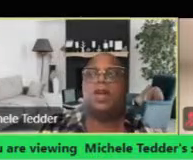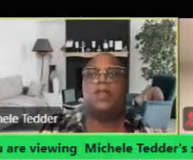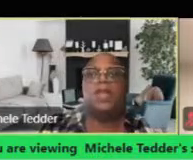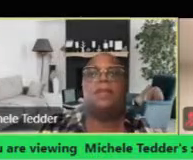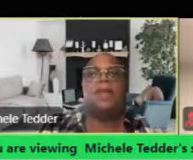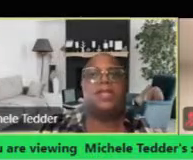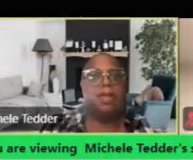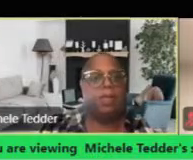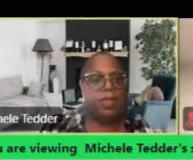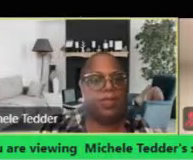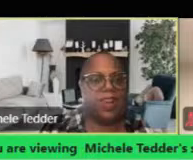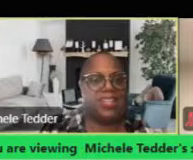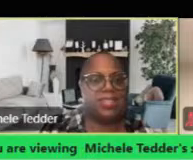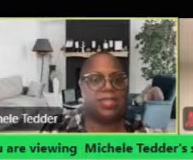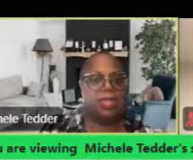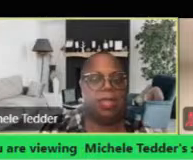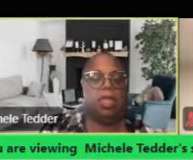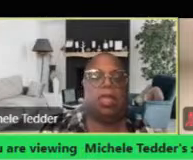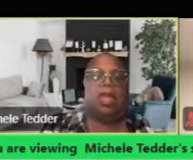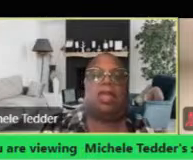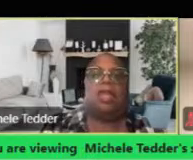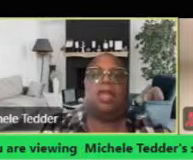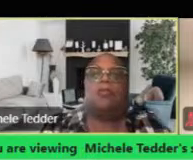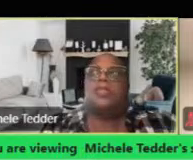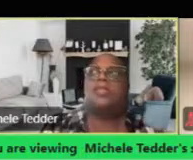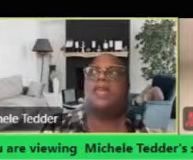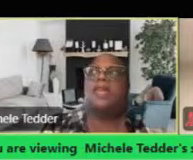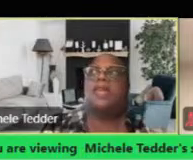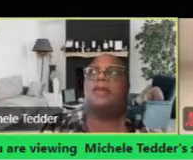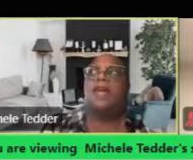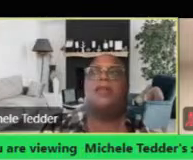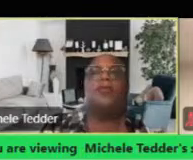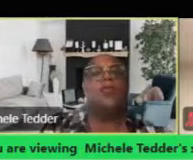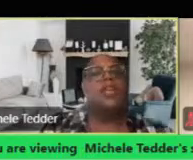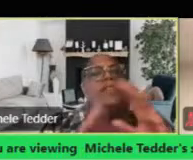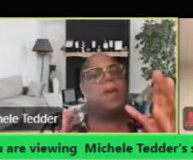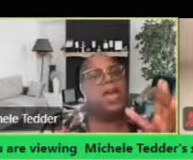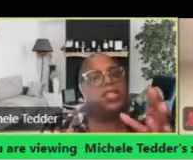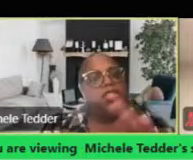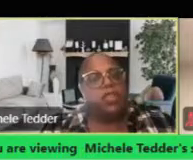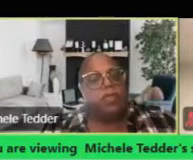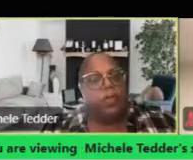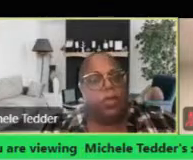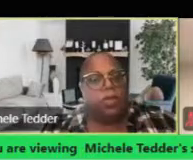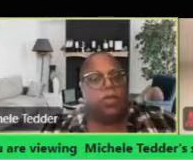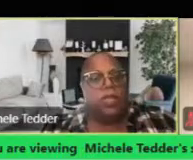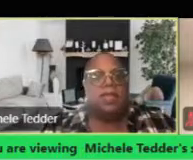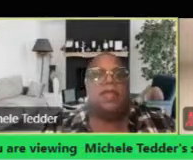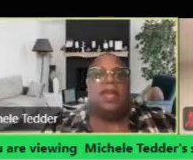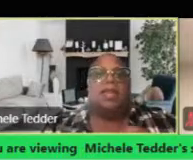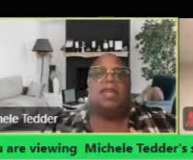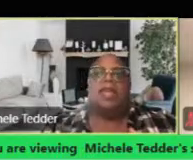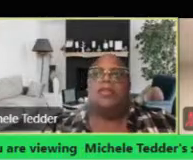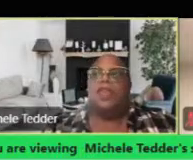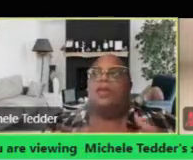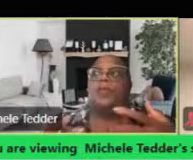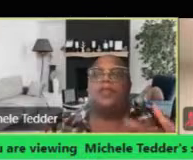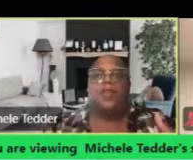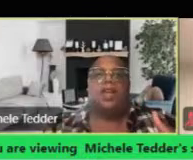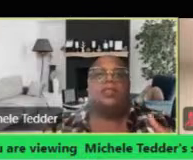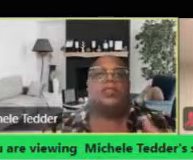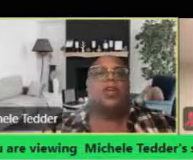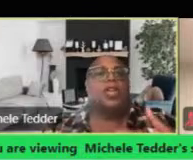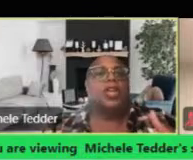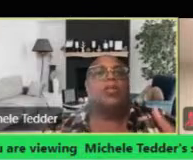developed something called the Obesity Bill of Rights. And it was a kind of a rites of passage, if you will, that